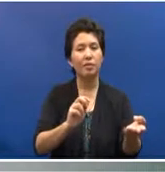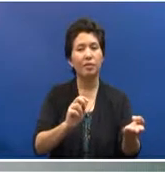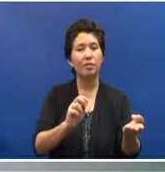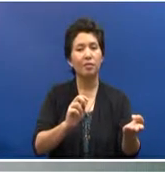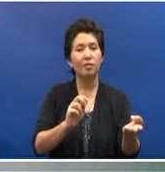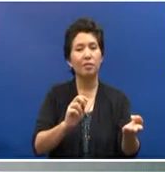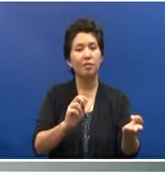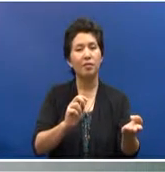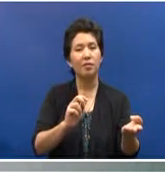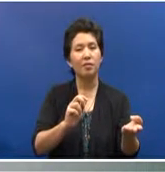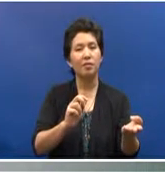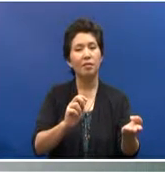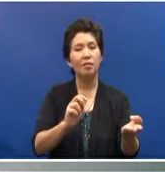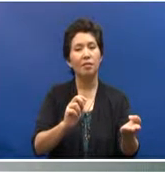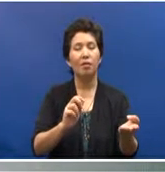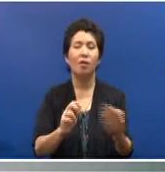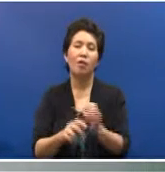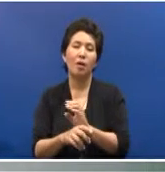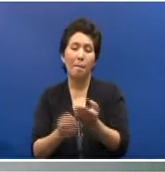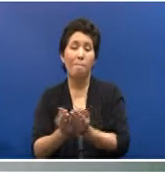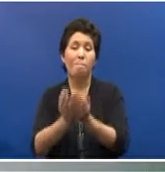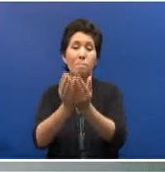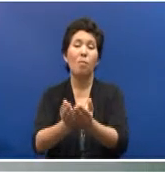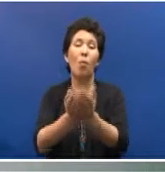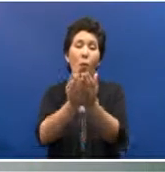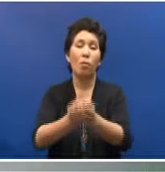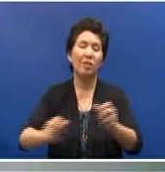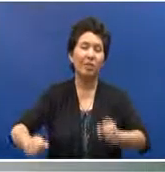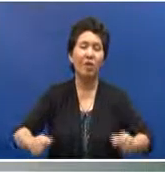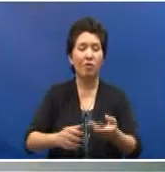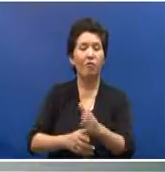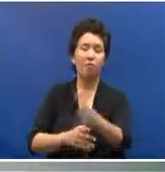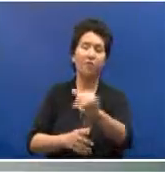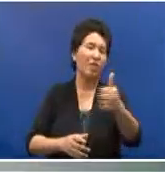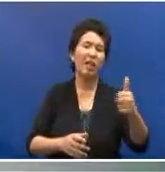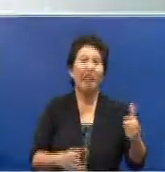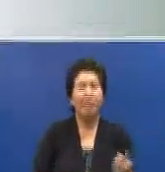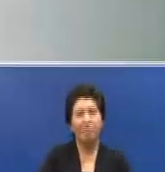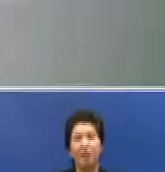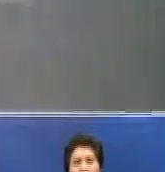as yam, boats, okay, swine, fish, and craft work.